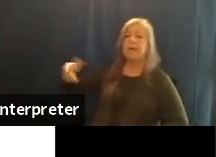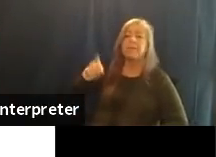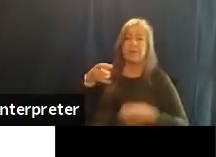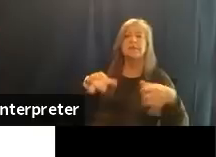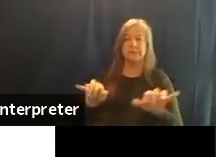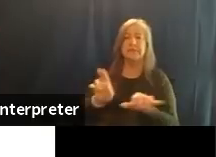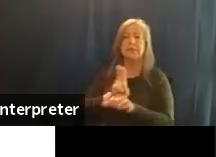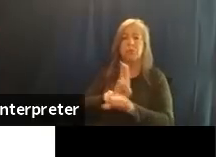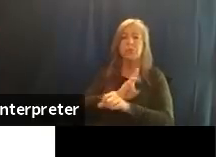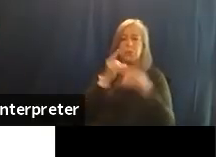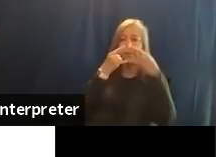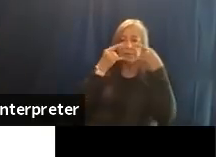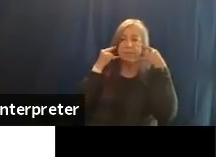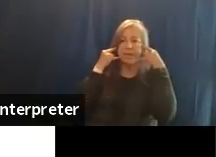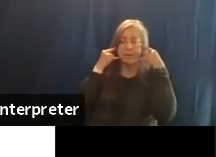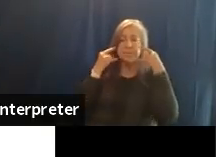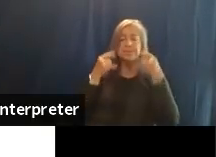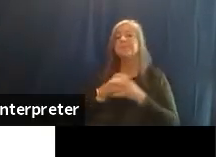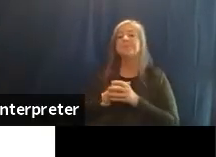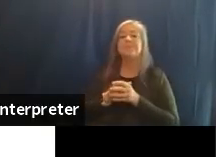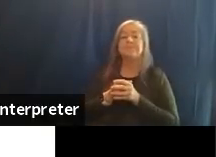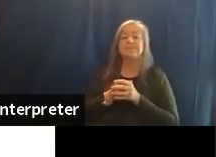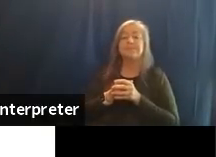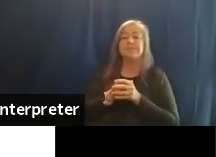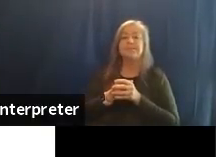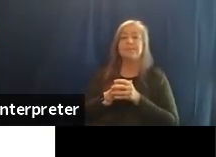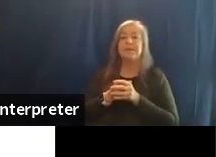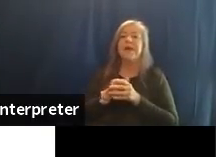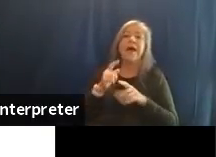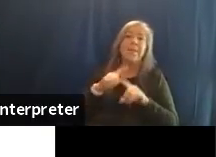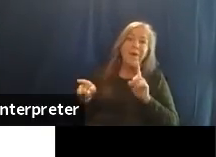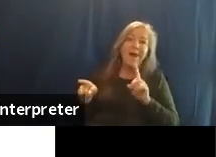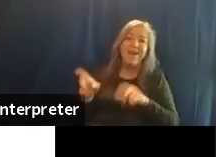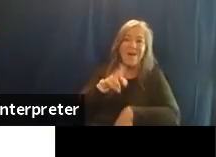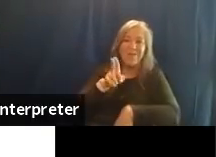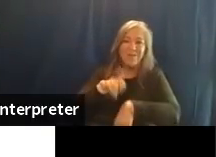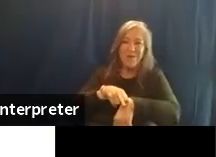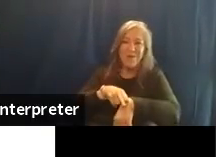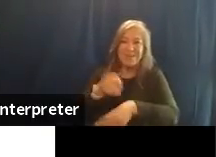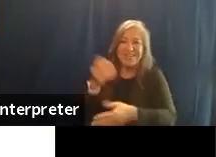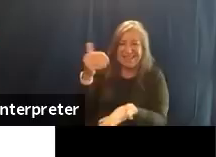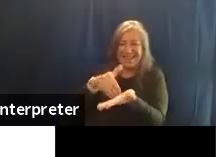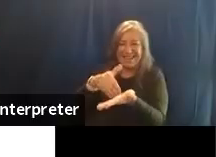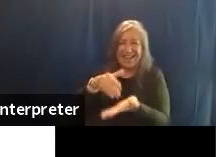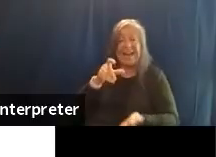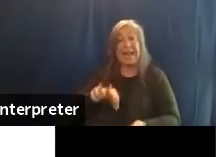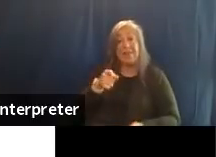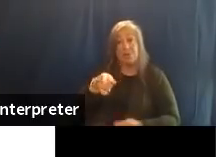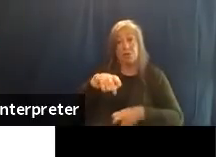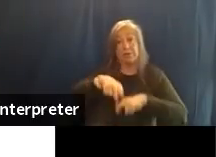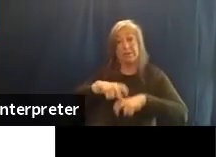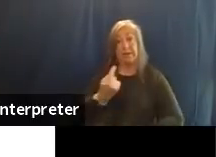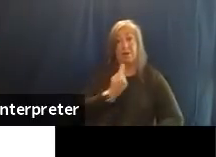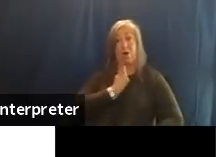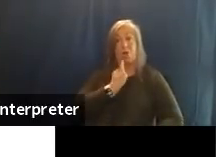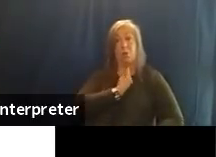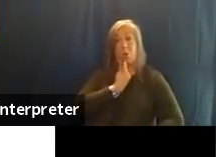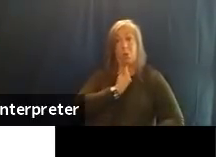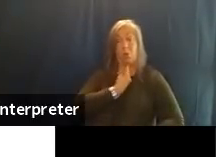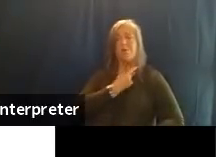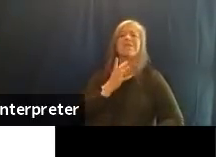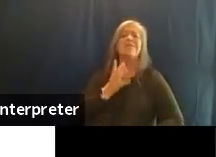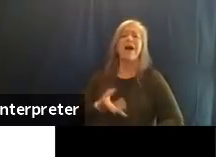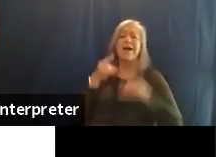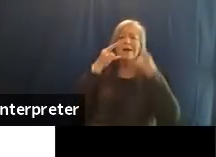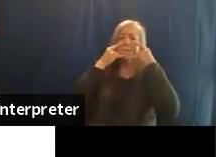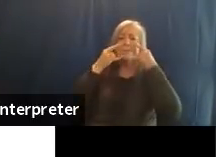you're sitting behind the plexiglass and there is nobody else in sight, you can take your mask down and get a breather. But anytime